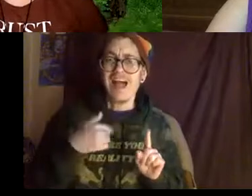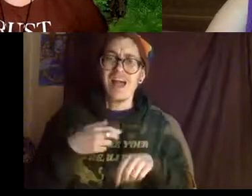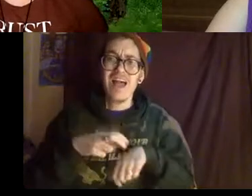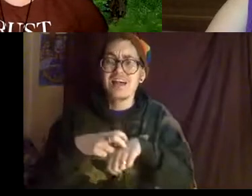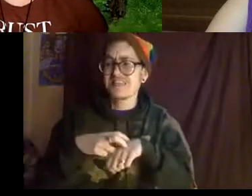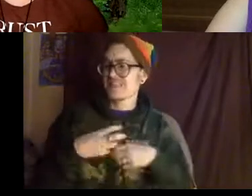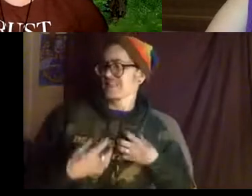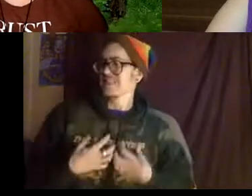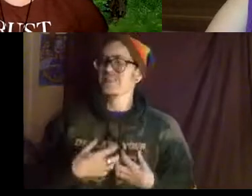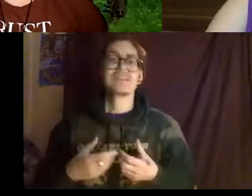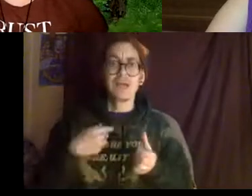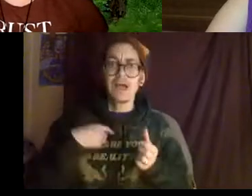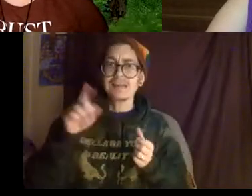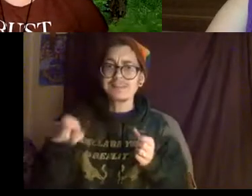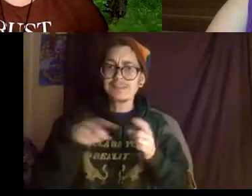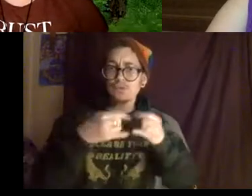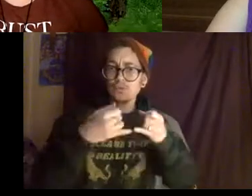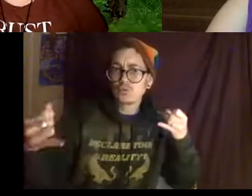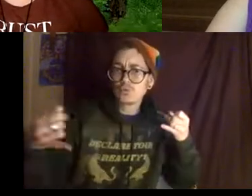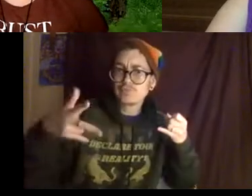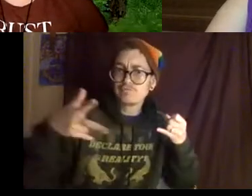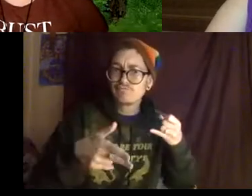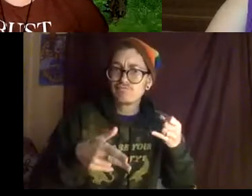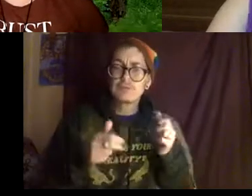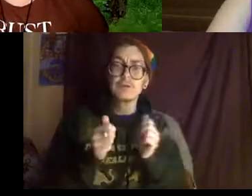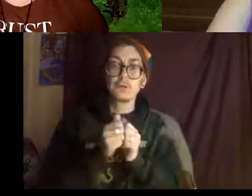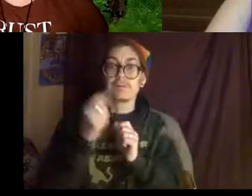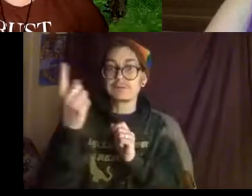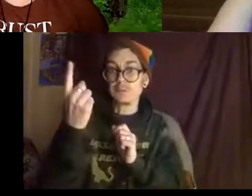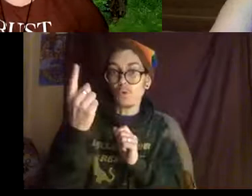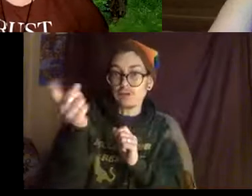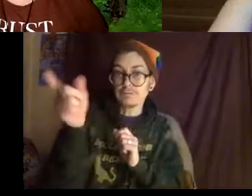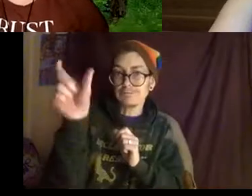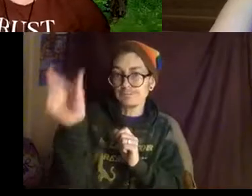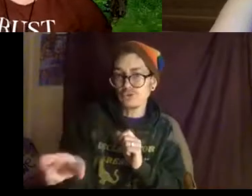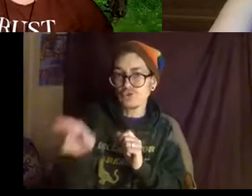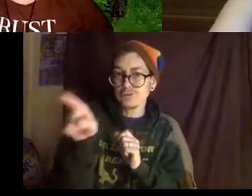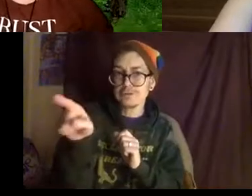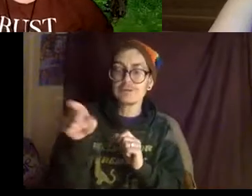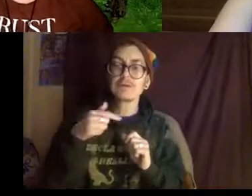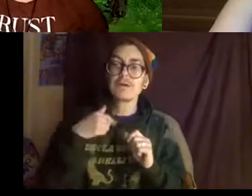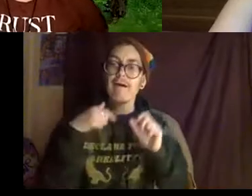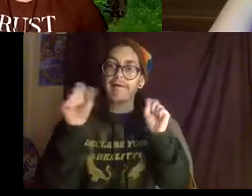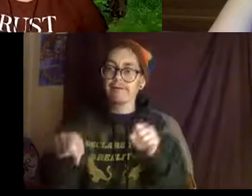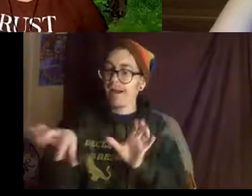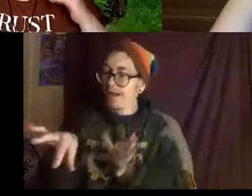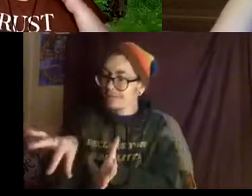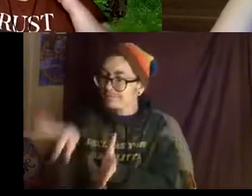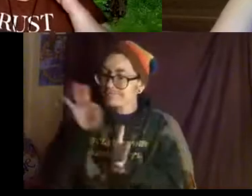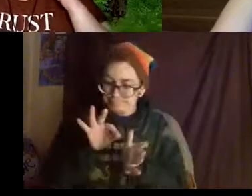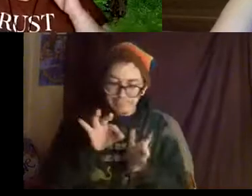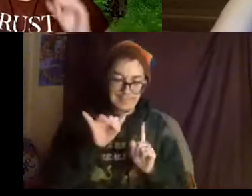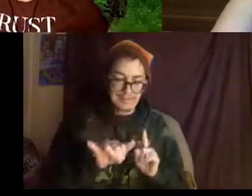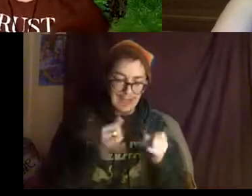that day, for where I'm at. And if I'm feeling a little anxious or, not very settled with a person,